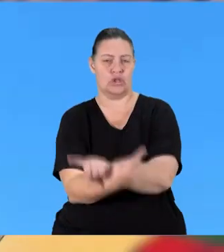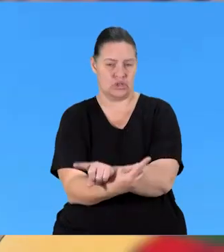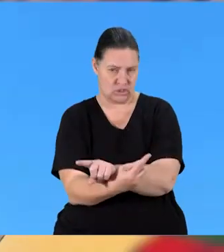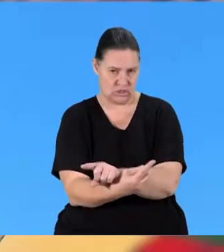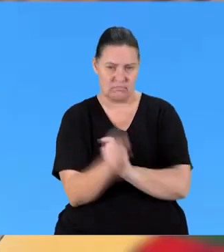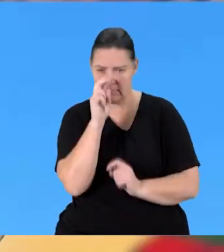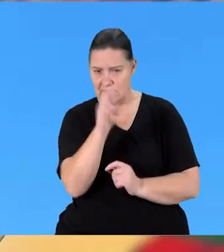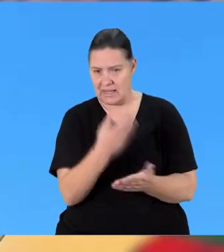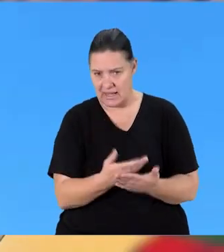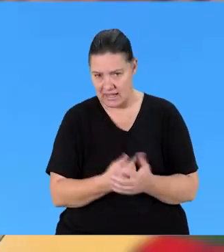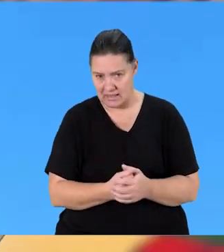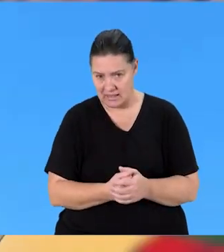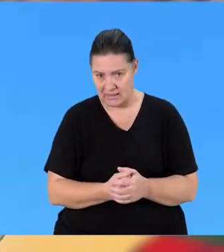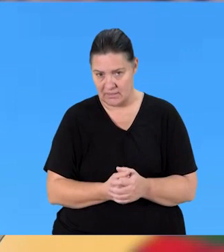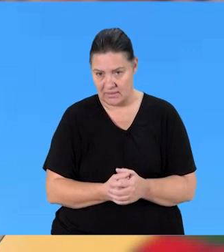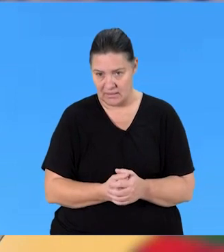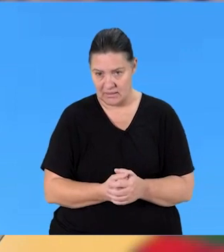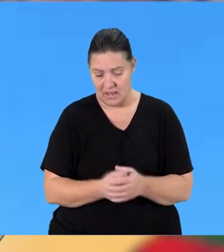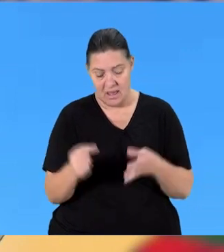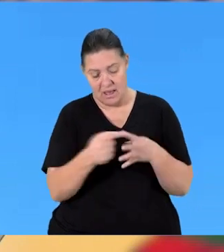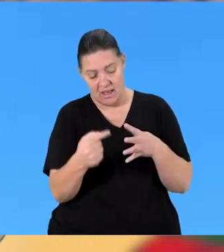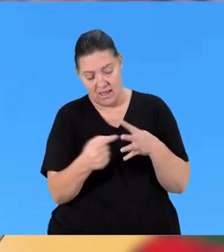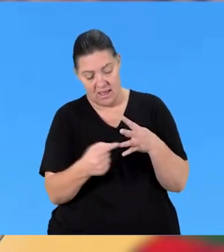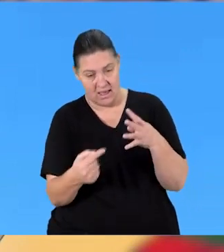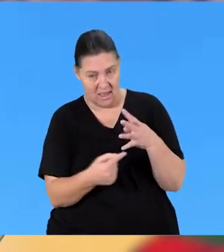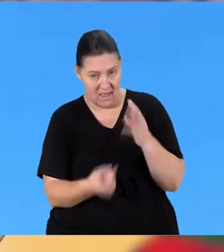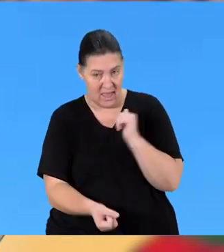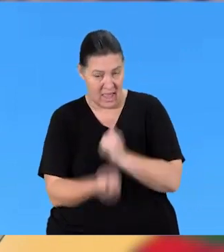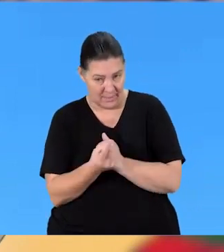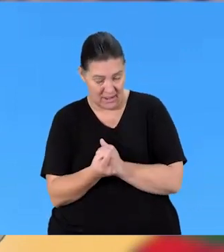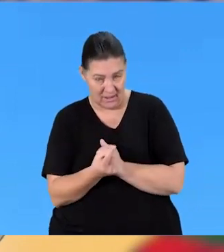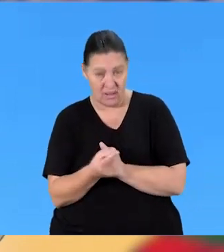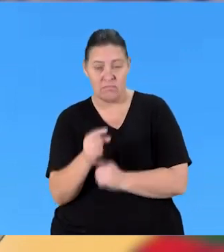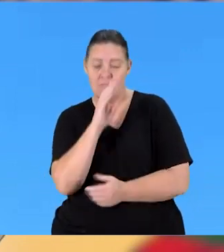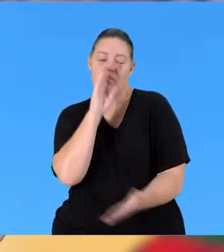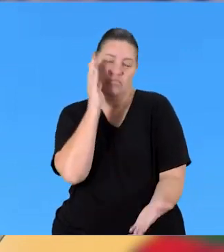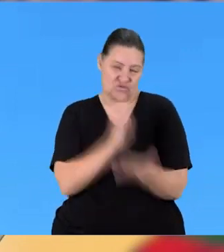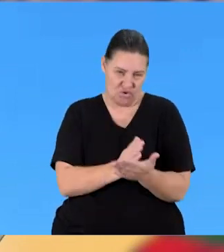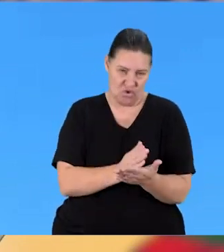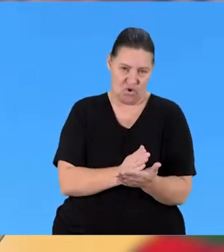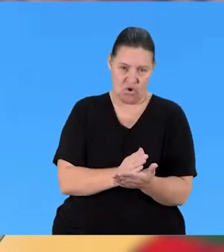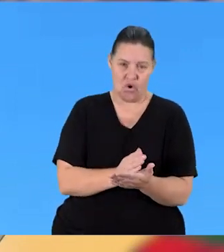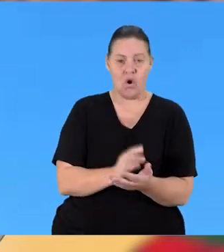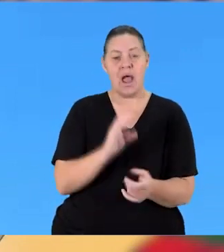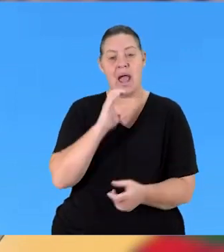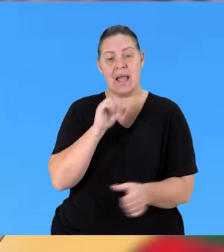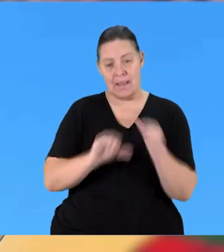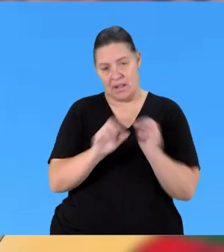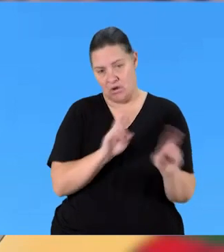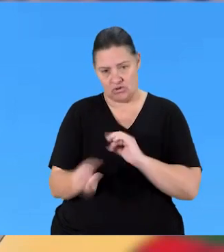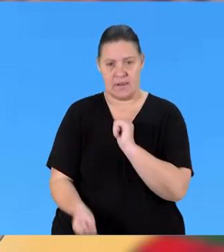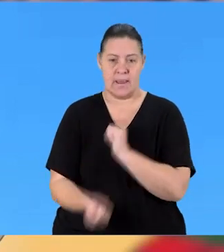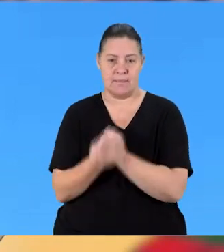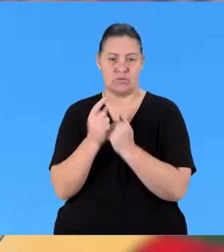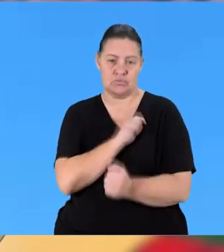is a color change in this particular reaction. And if one of those things has happened, then for certain we can say that a reaction has